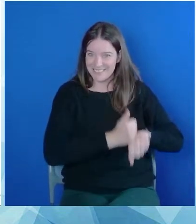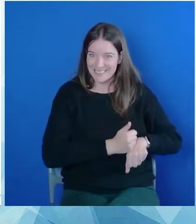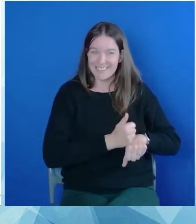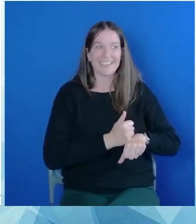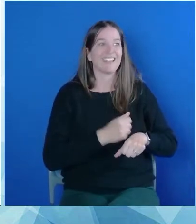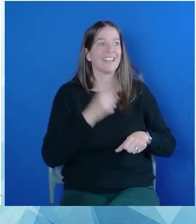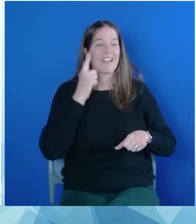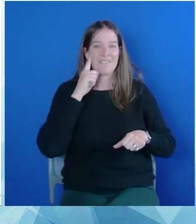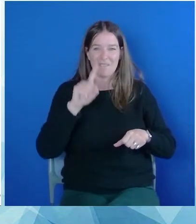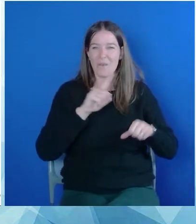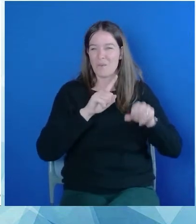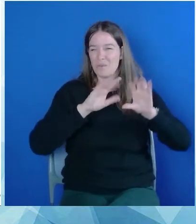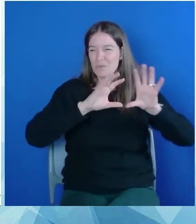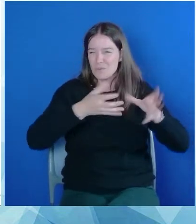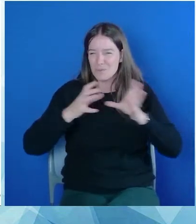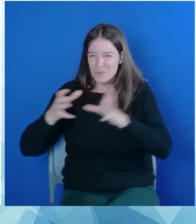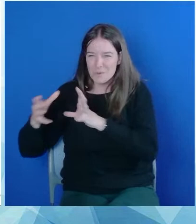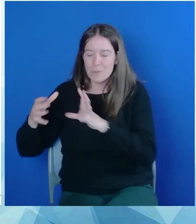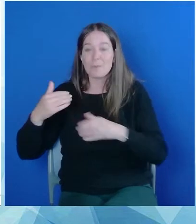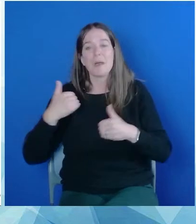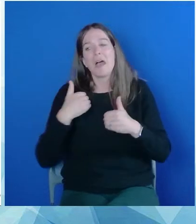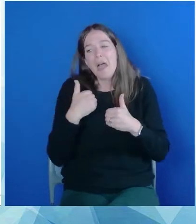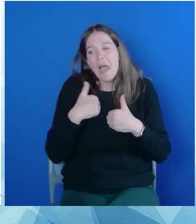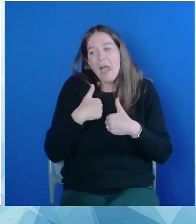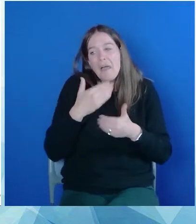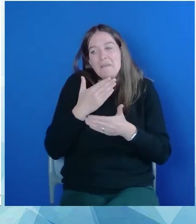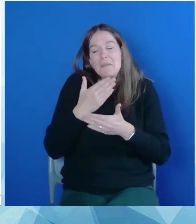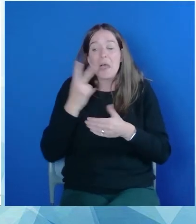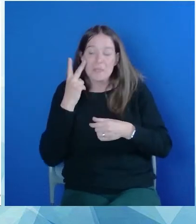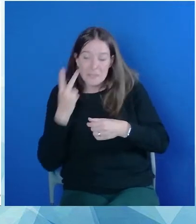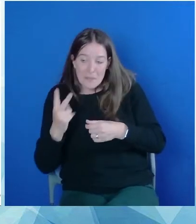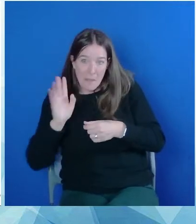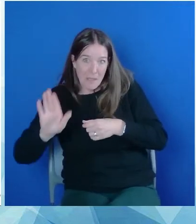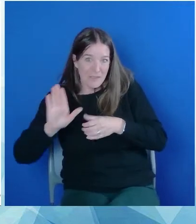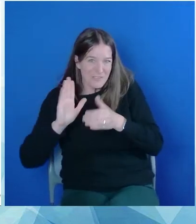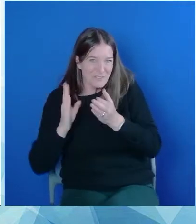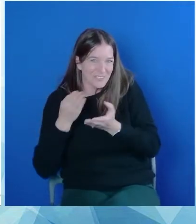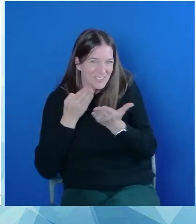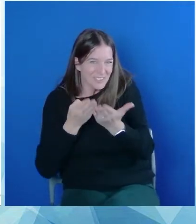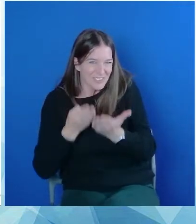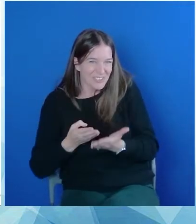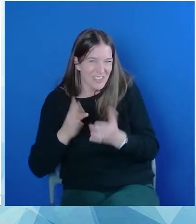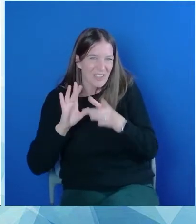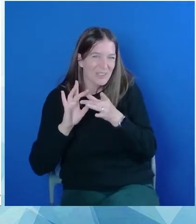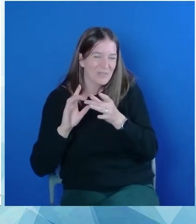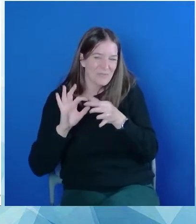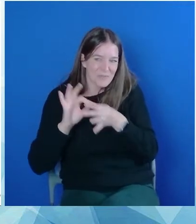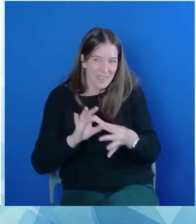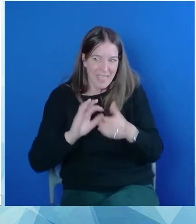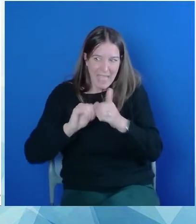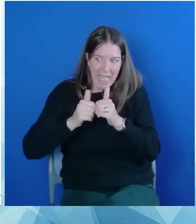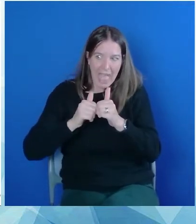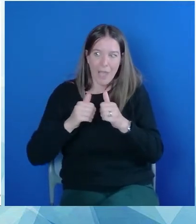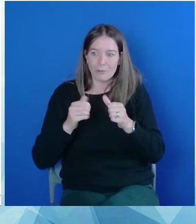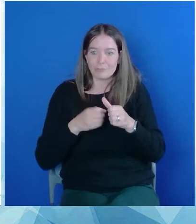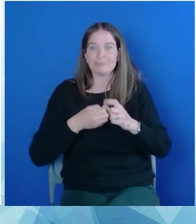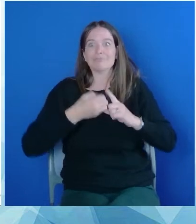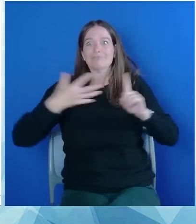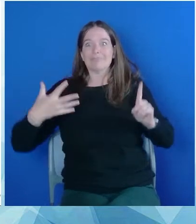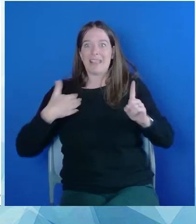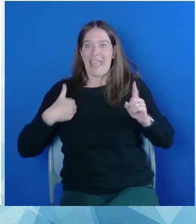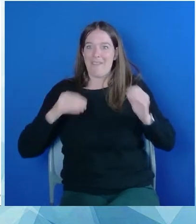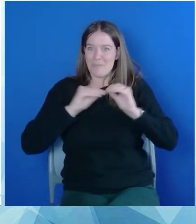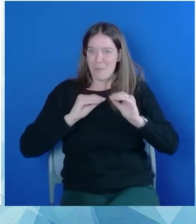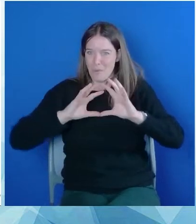suggestions to add to those groups, and I will discuss that with the superintendent. But we're going to move forward, and I hope that there is